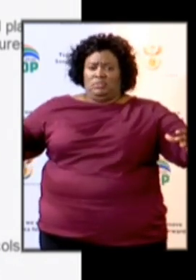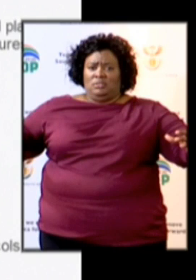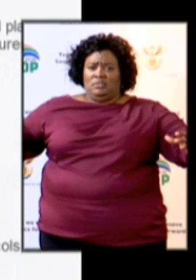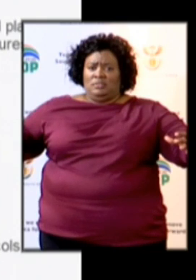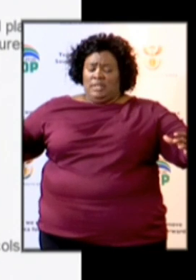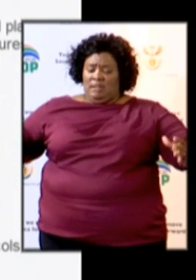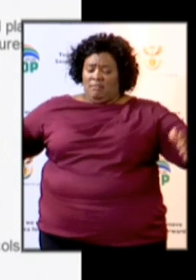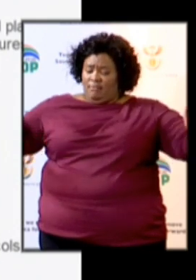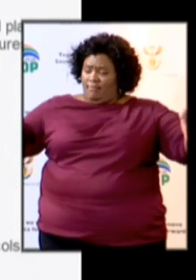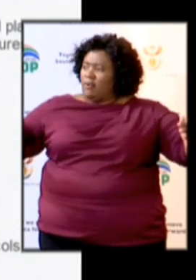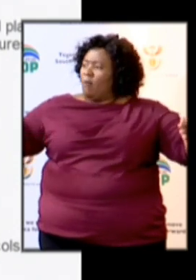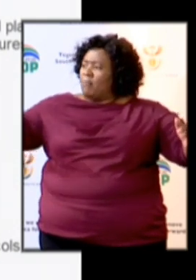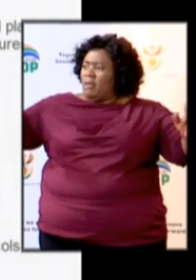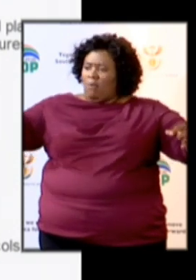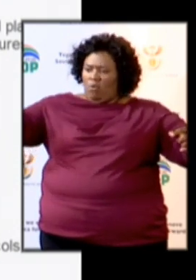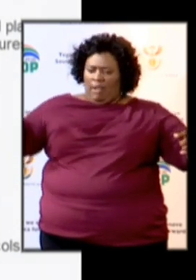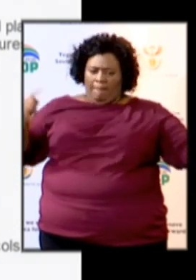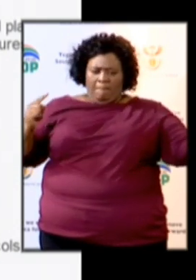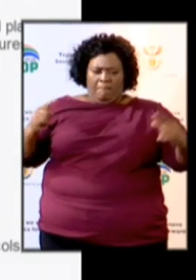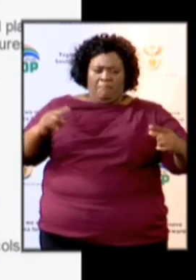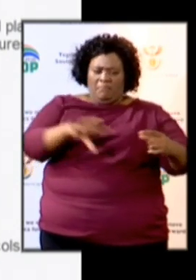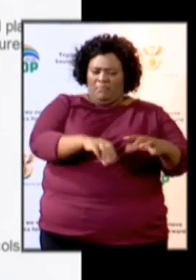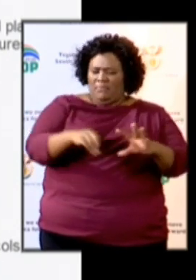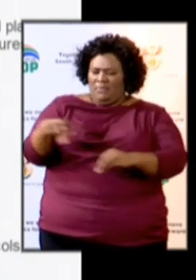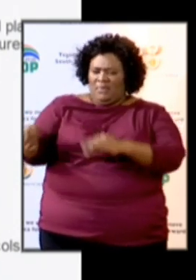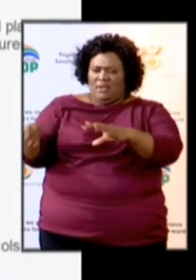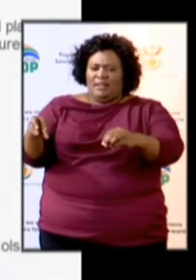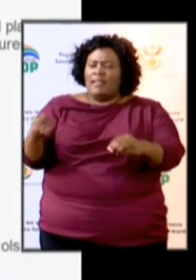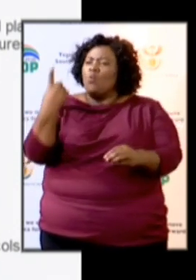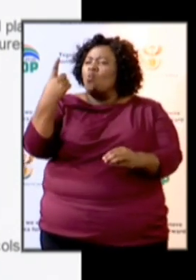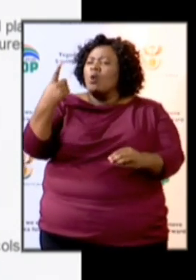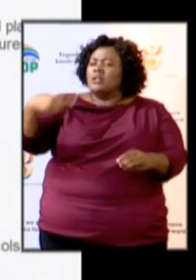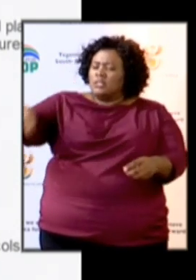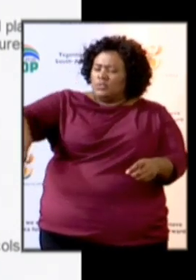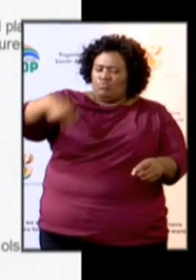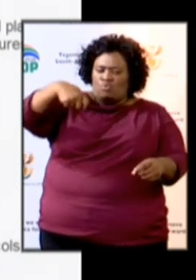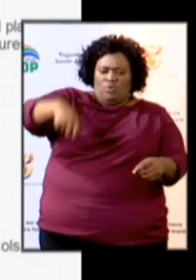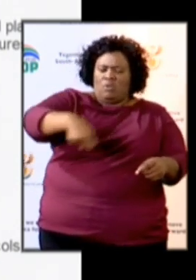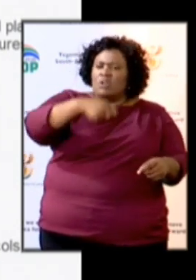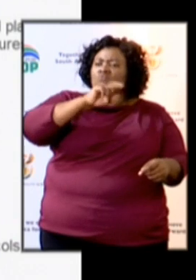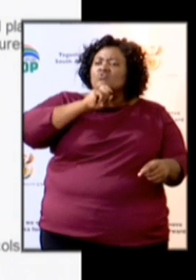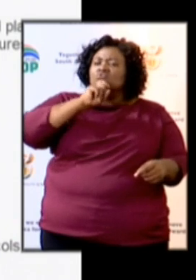style. Then we put one spoon for everyone to dish.